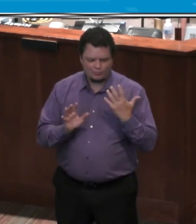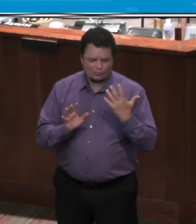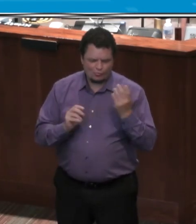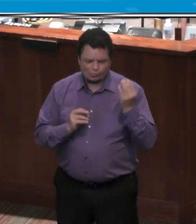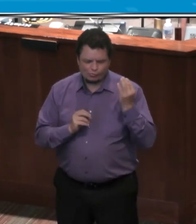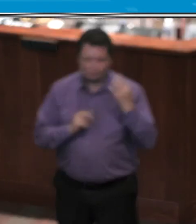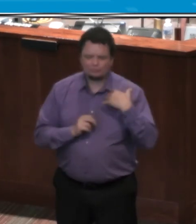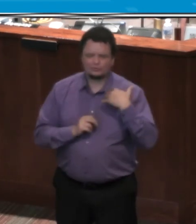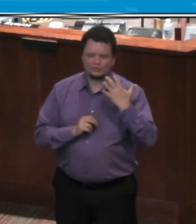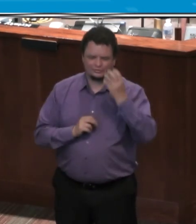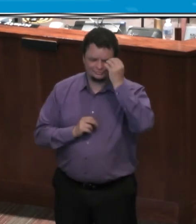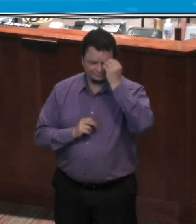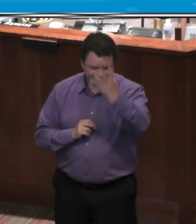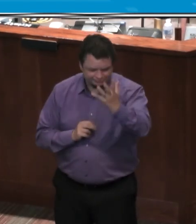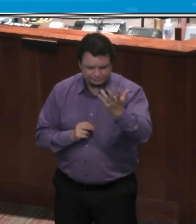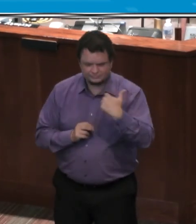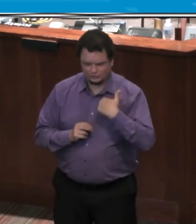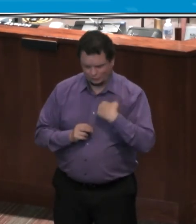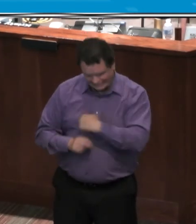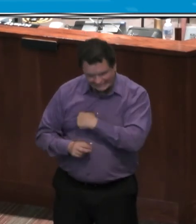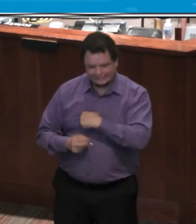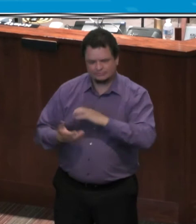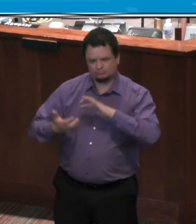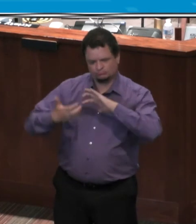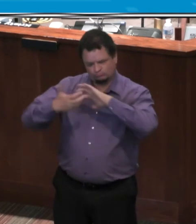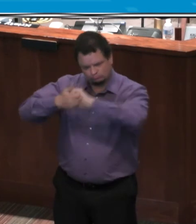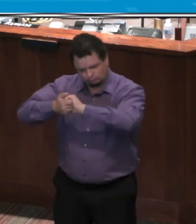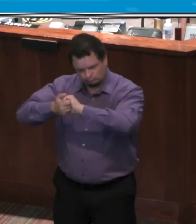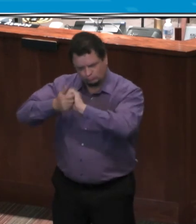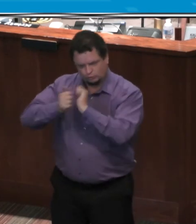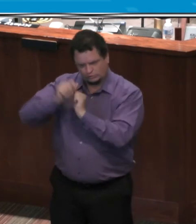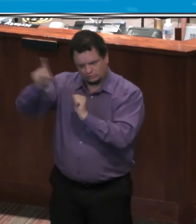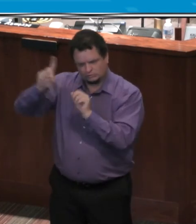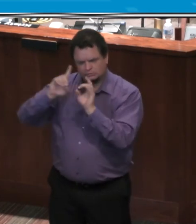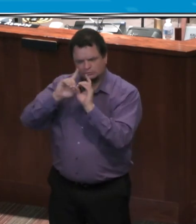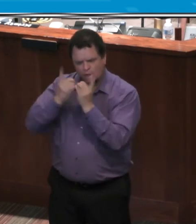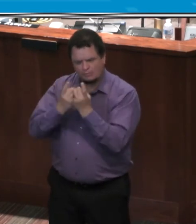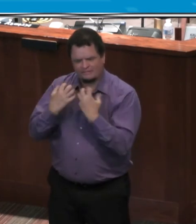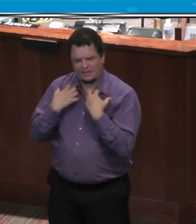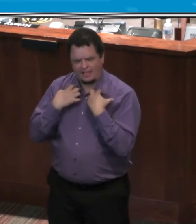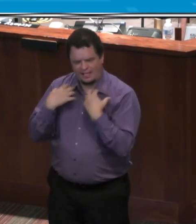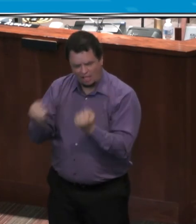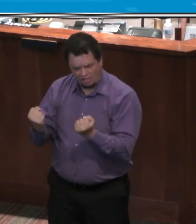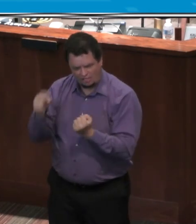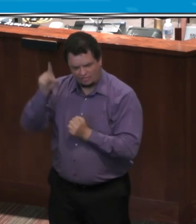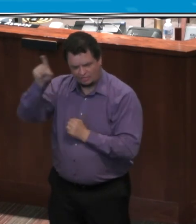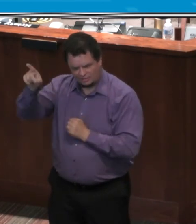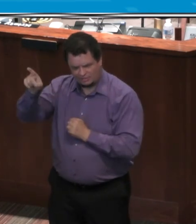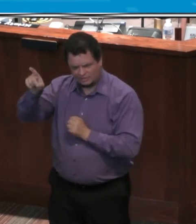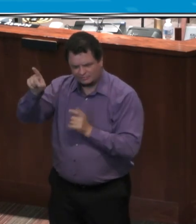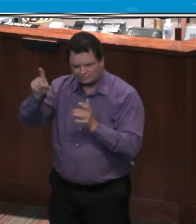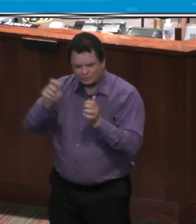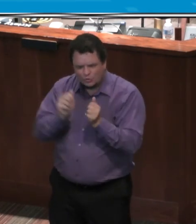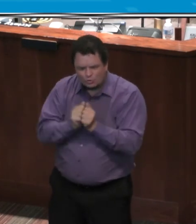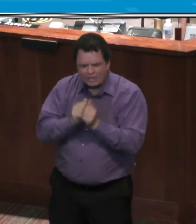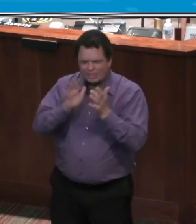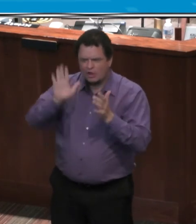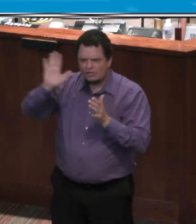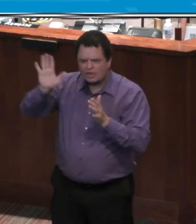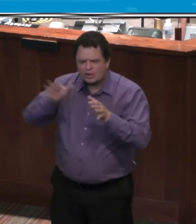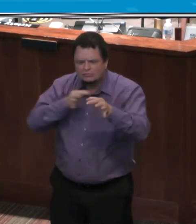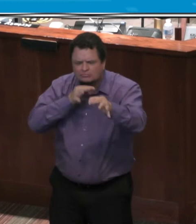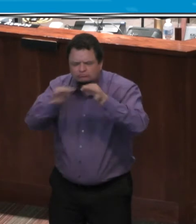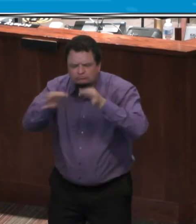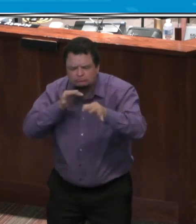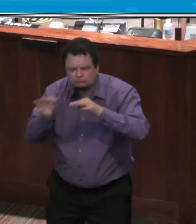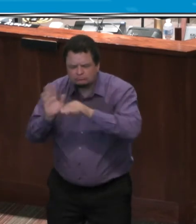what their reaction would be. But without their guidance, we would have just been on our own as superintendents to make decisions